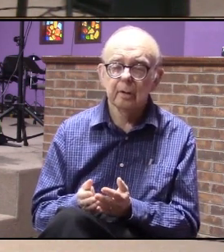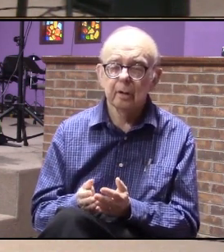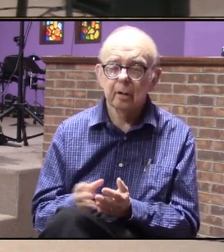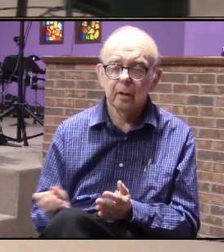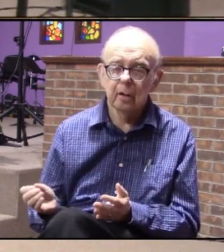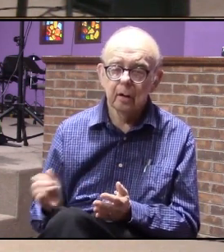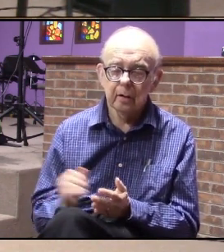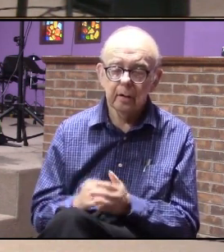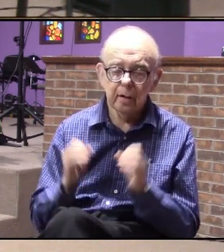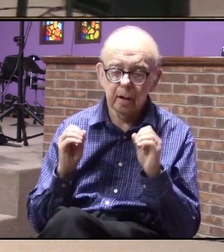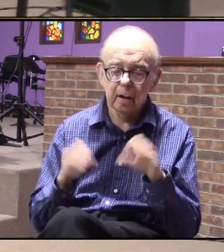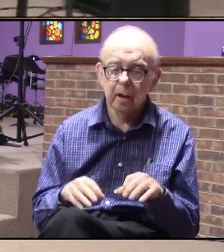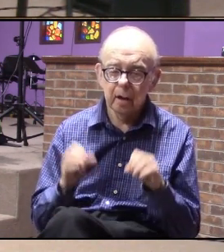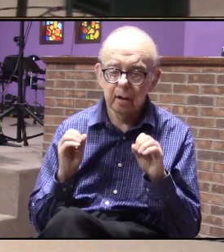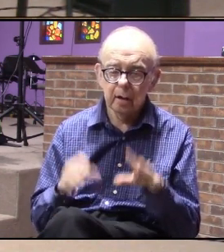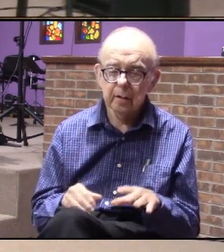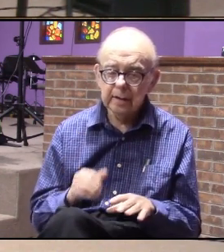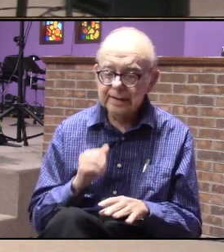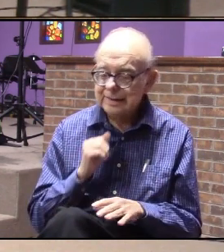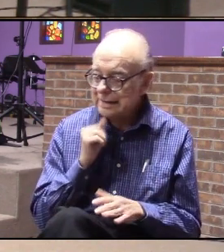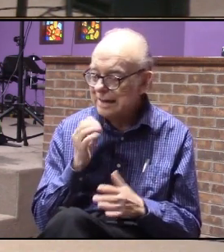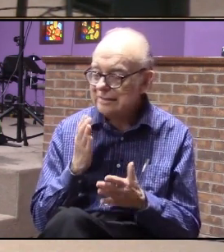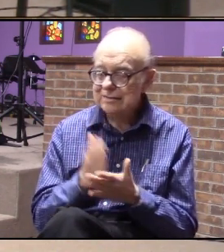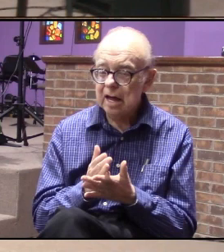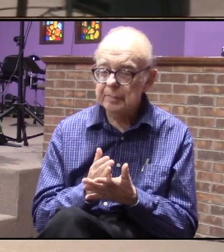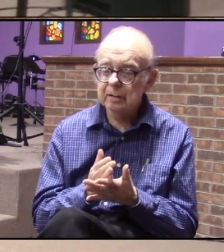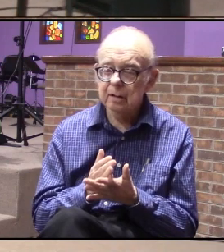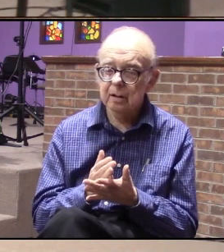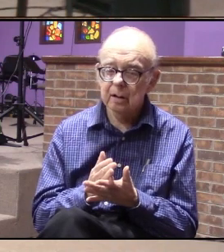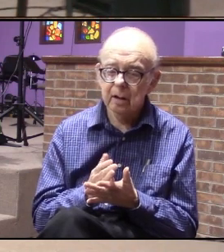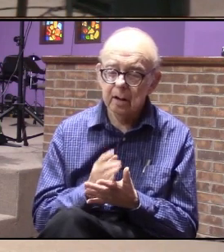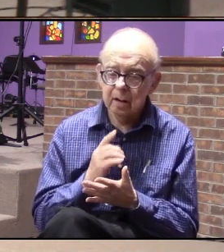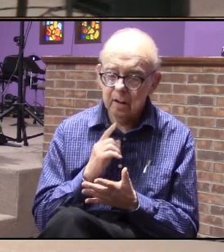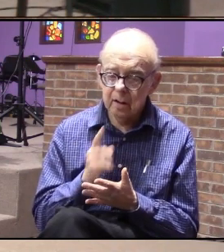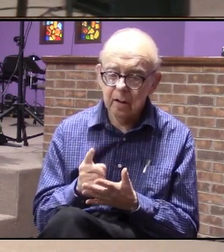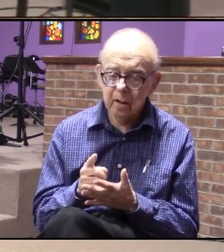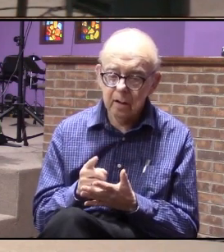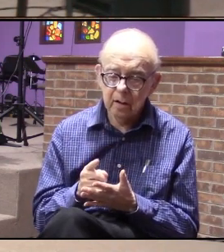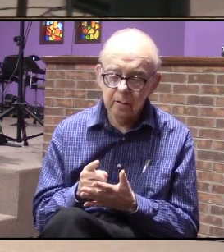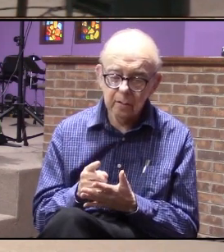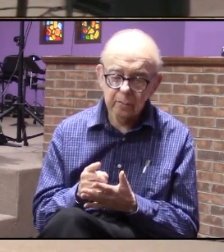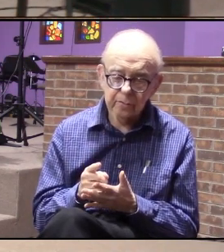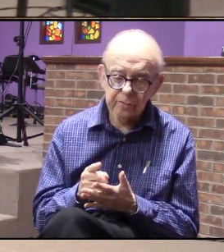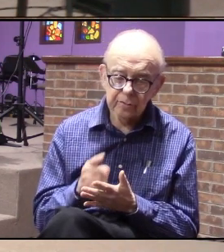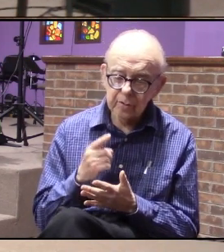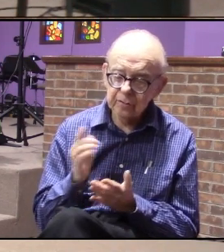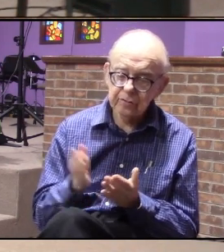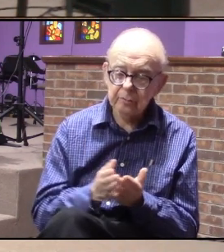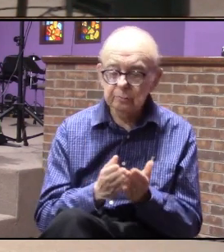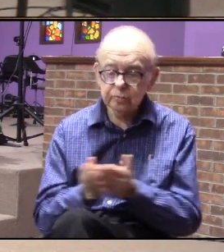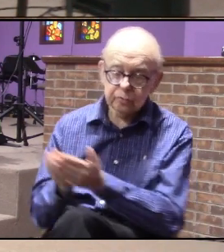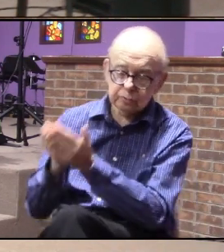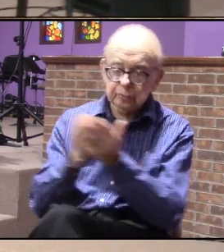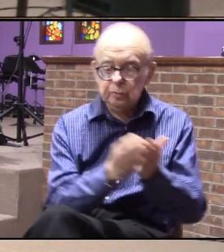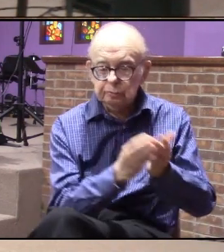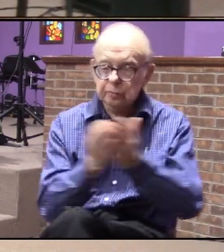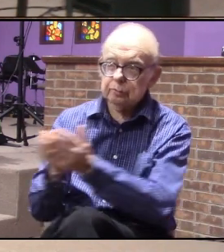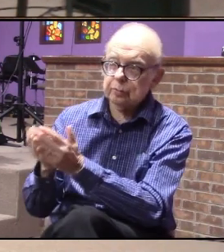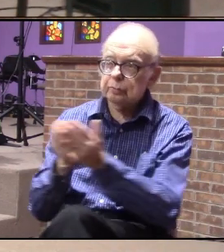And that storm, it is not stopping. It is just blowing that ship all over the